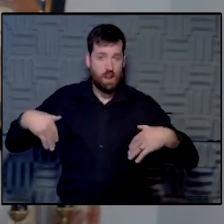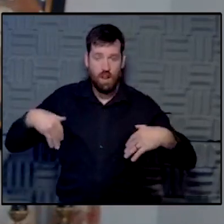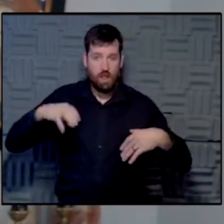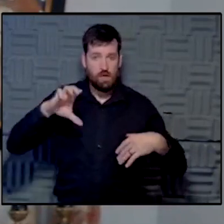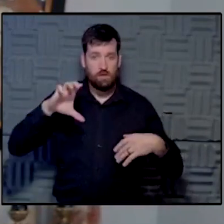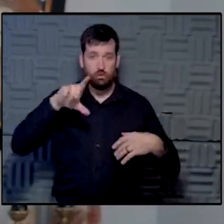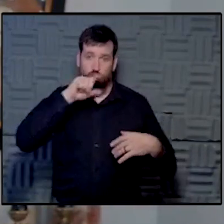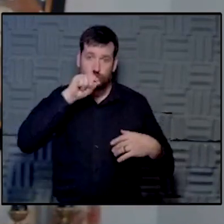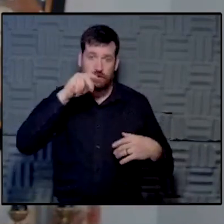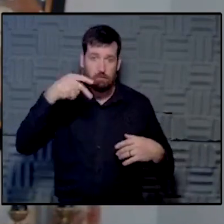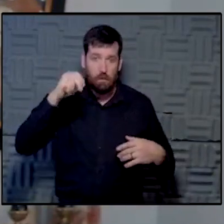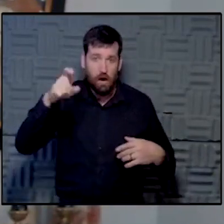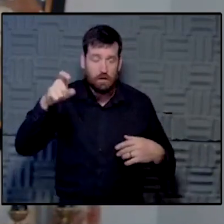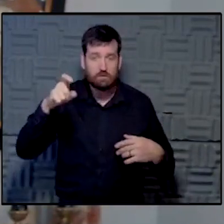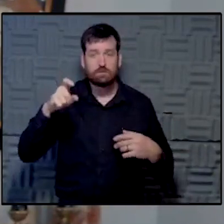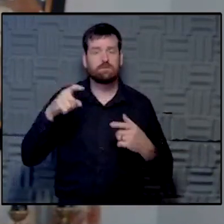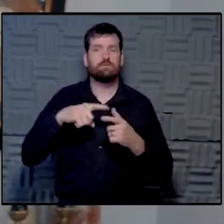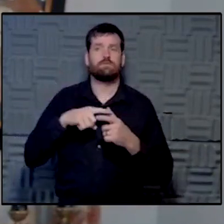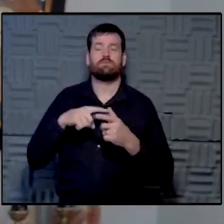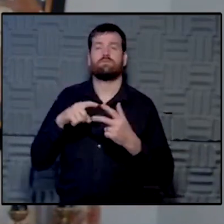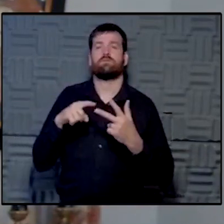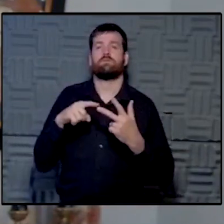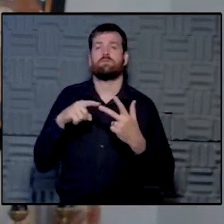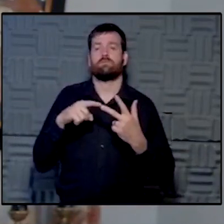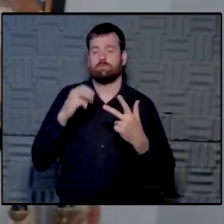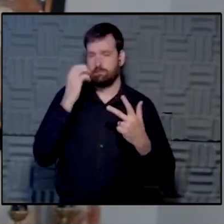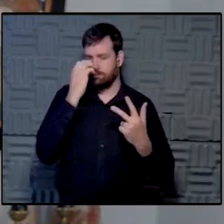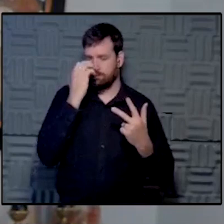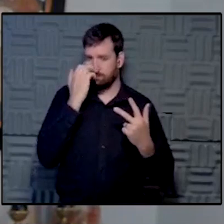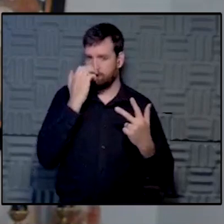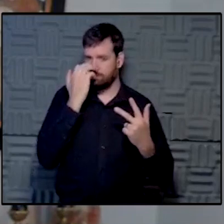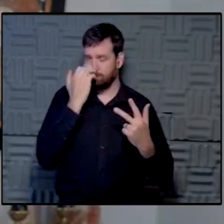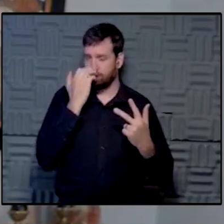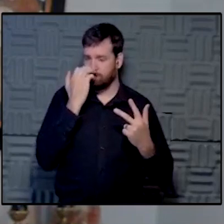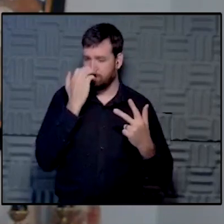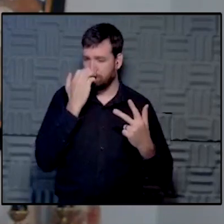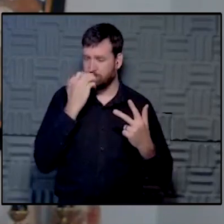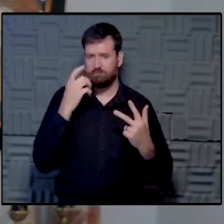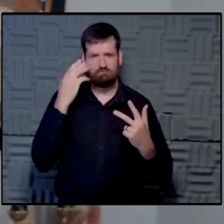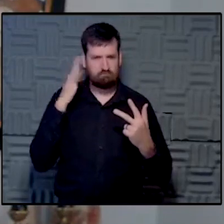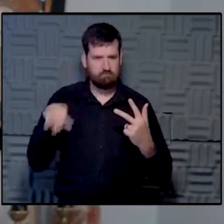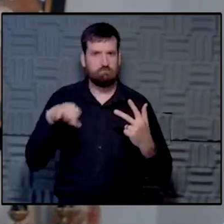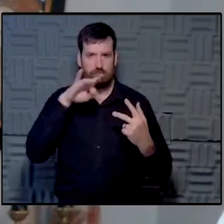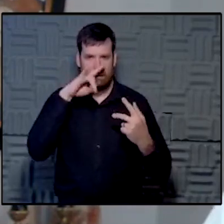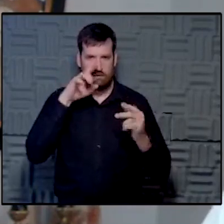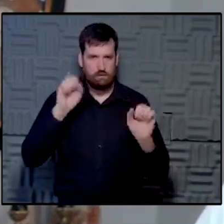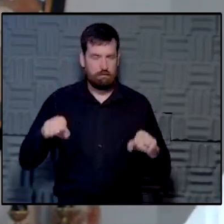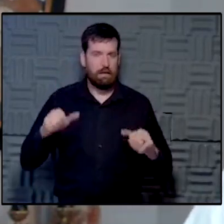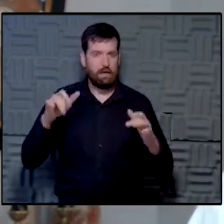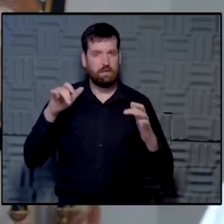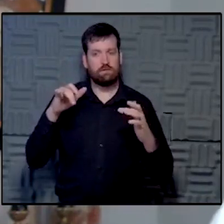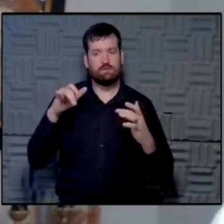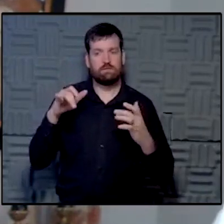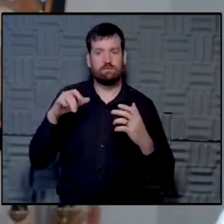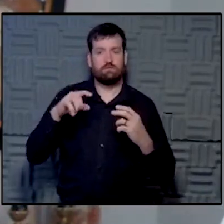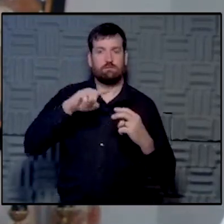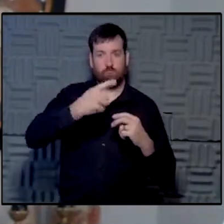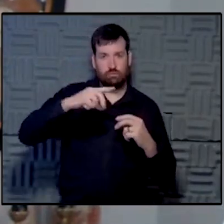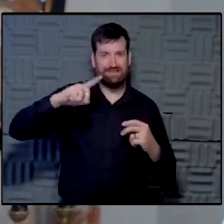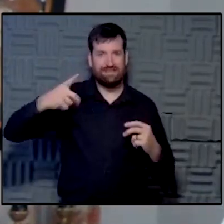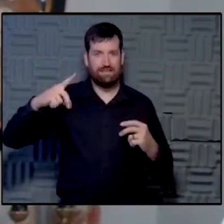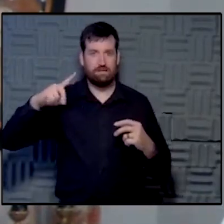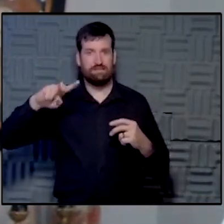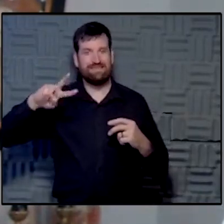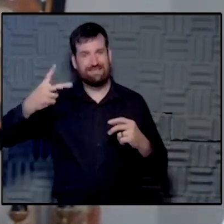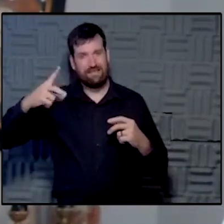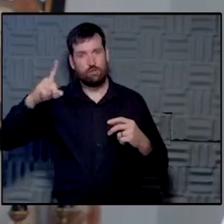vaccine. And then I also wanted to see if there's, I know we said that kids can get it dose 1 and dose 2 in